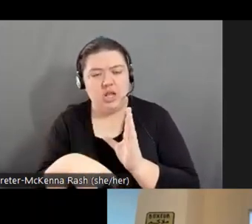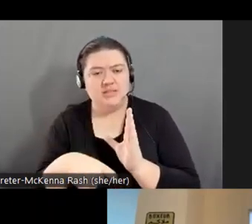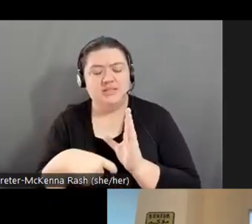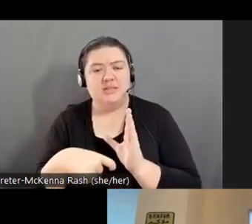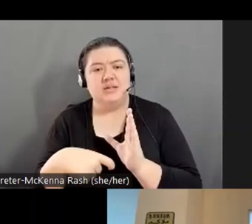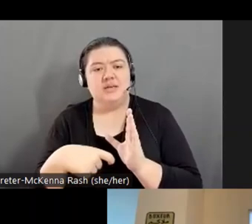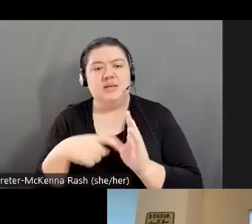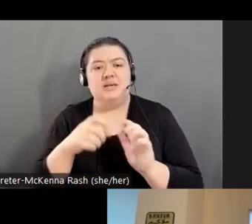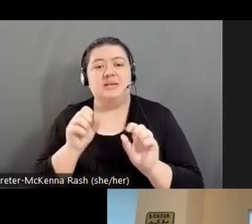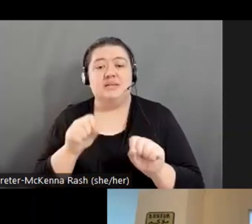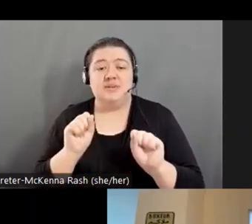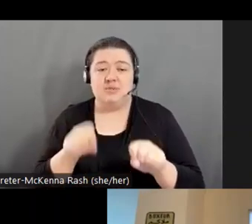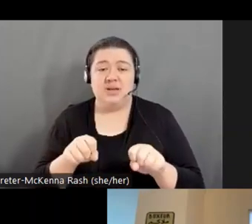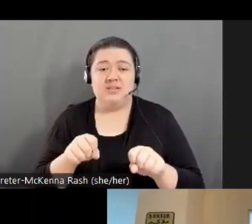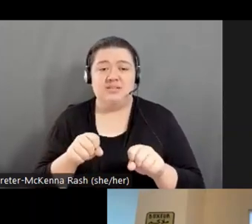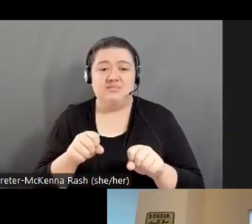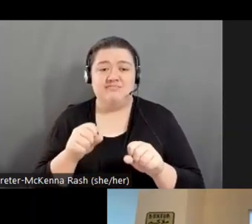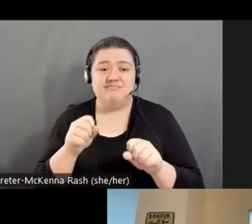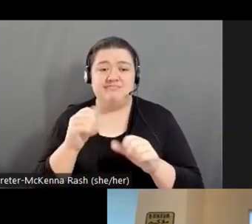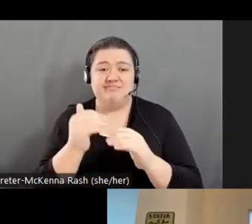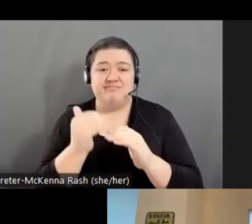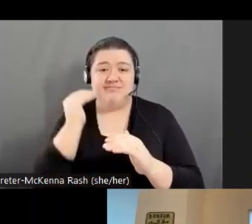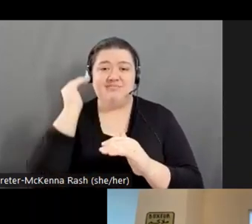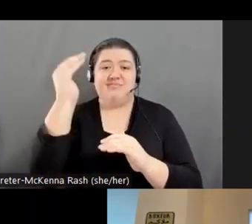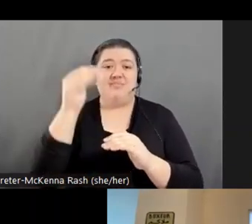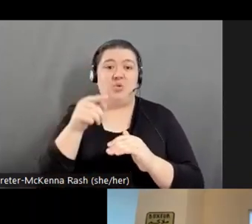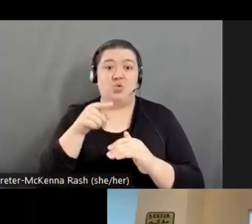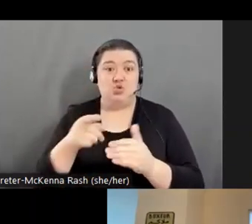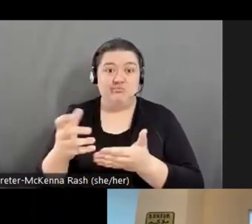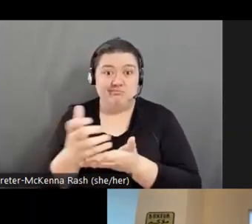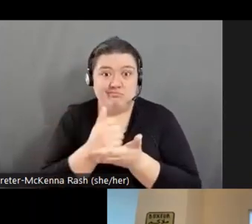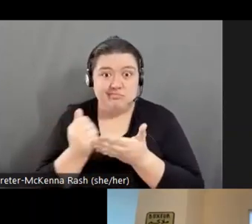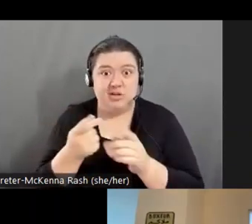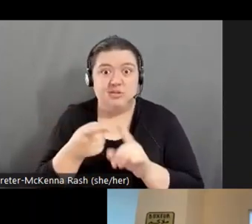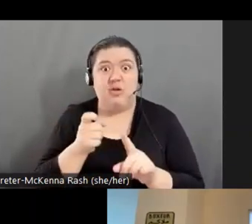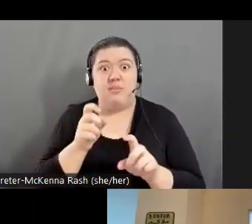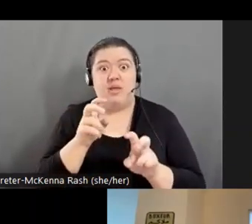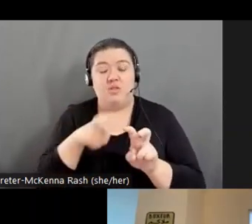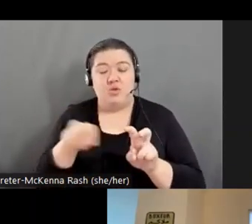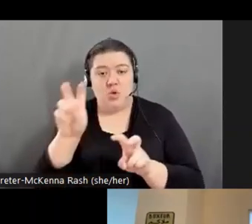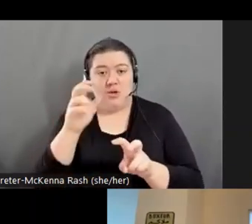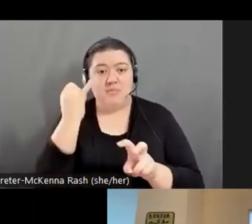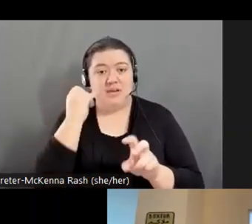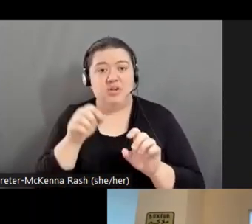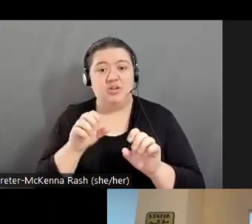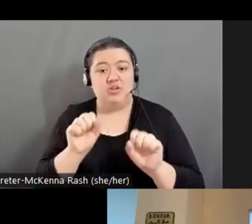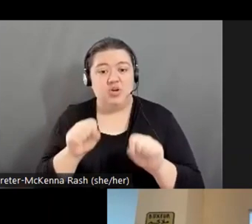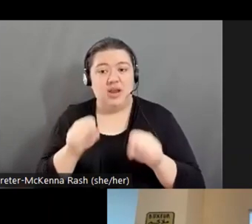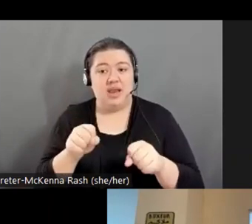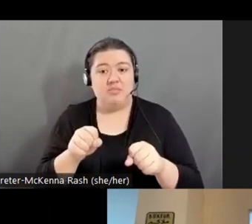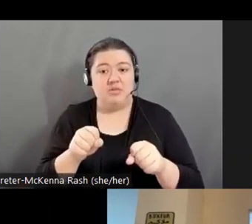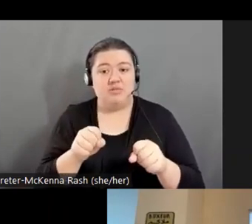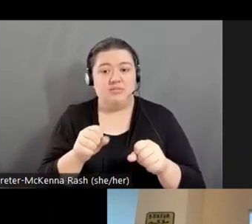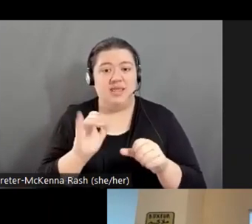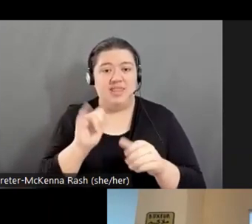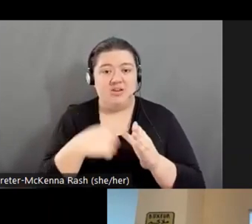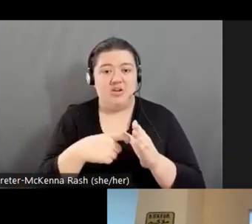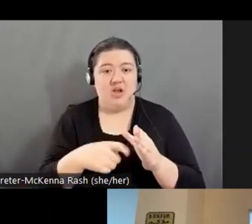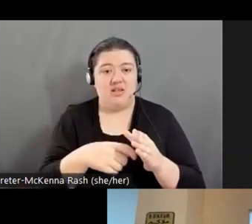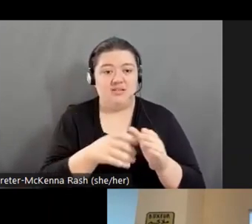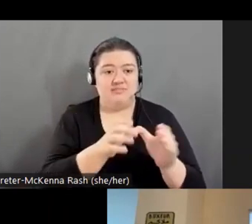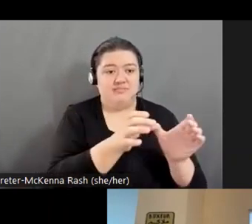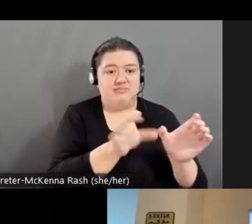very well may exceed what you're grossing from the tour. So if you're able to spread that cost